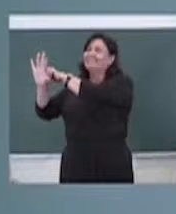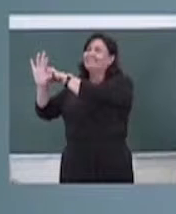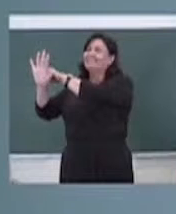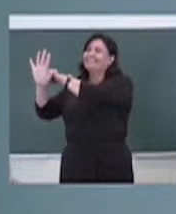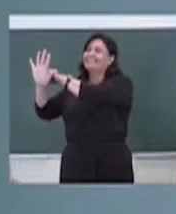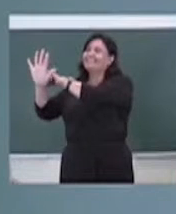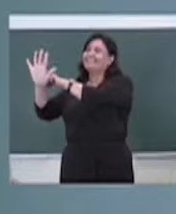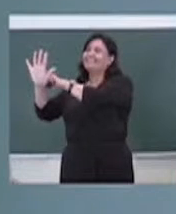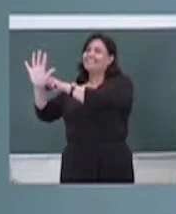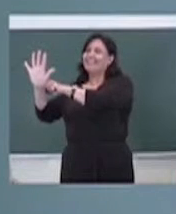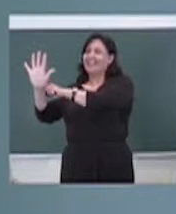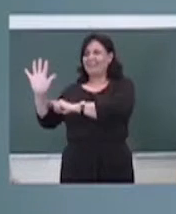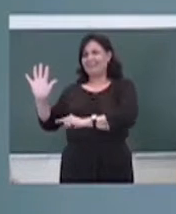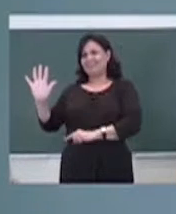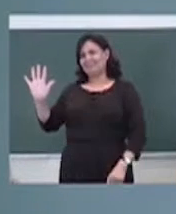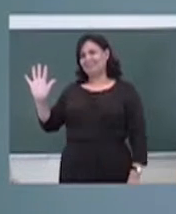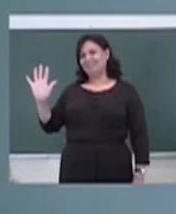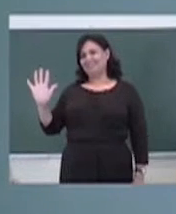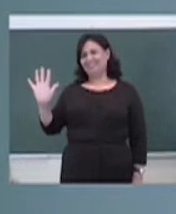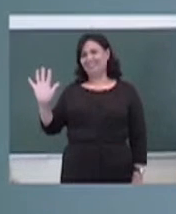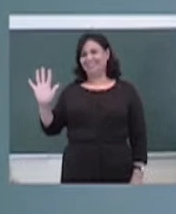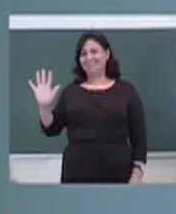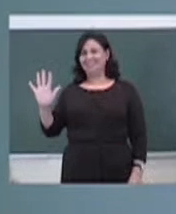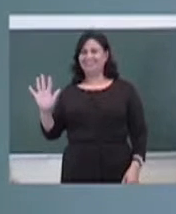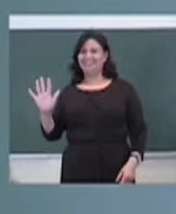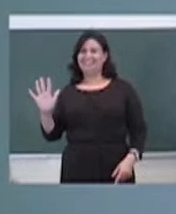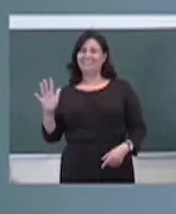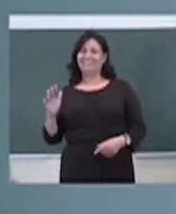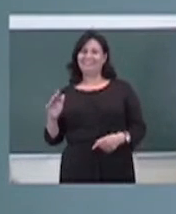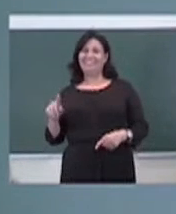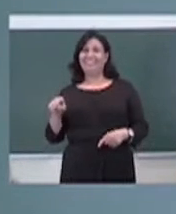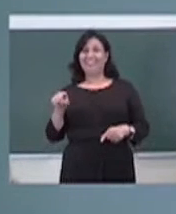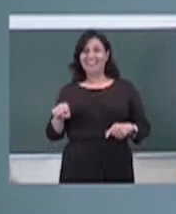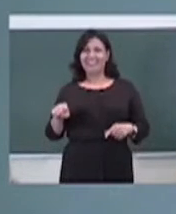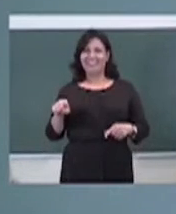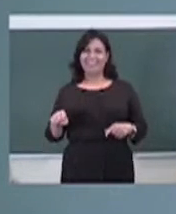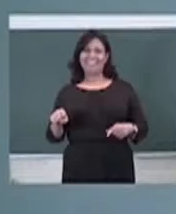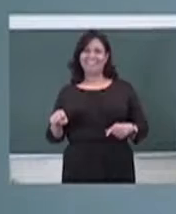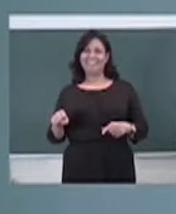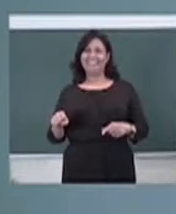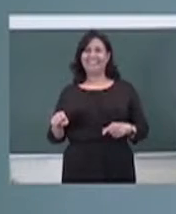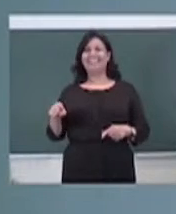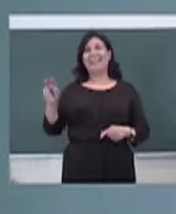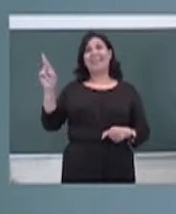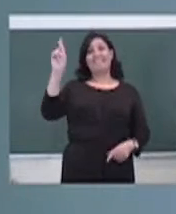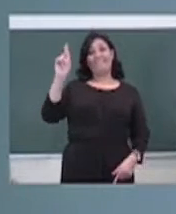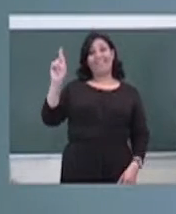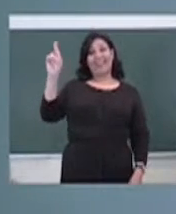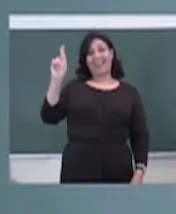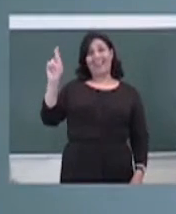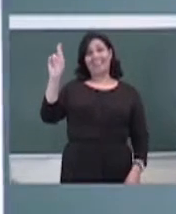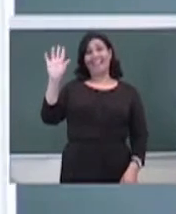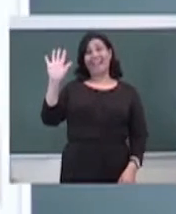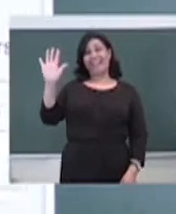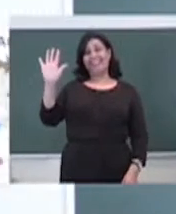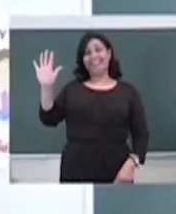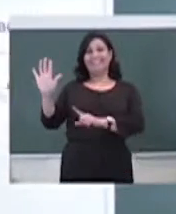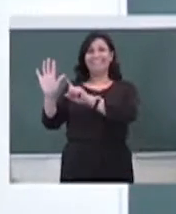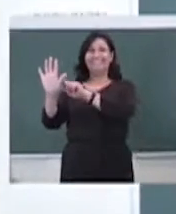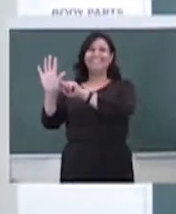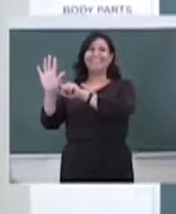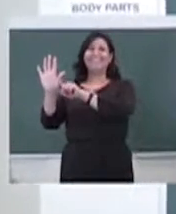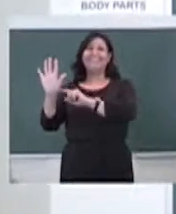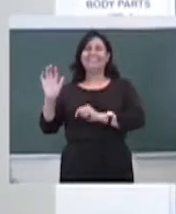Round and down. And this becomes our right hand.